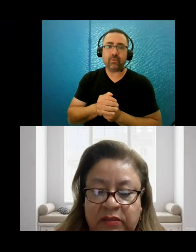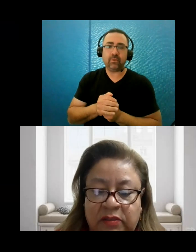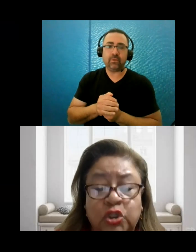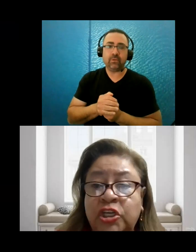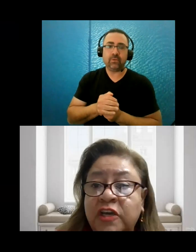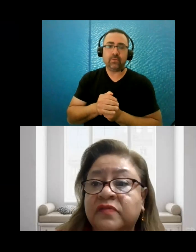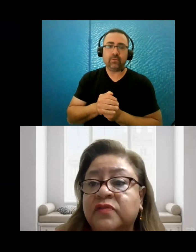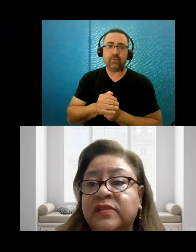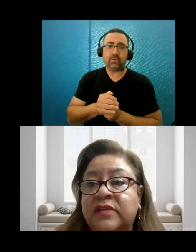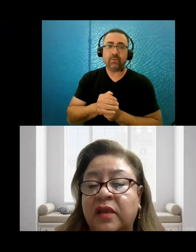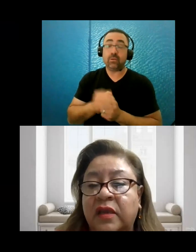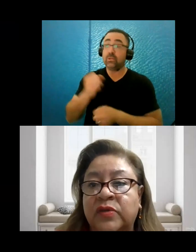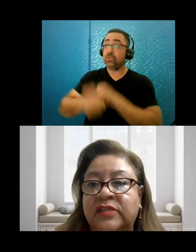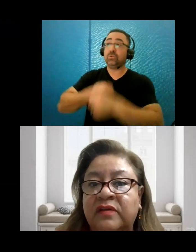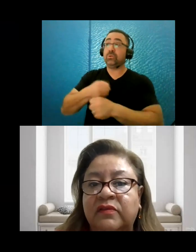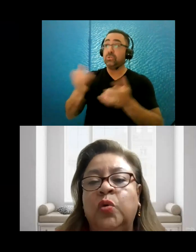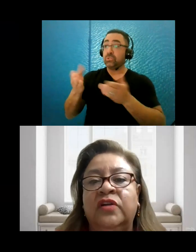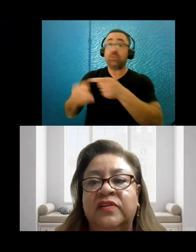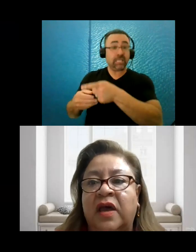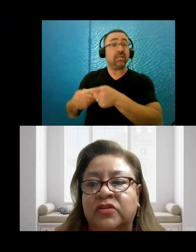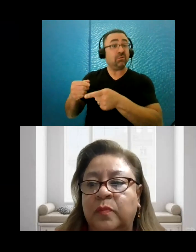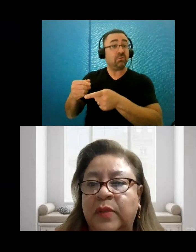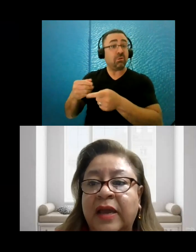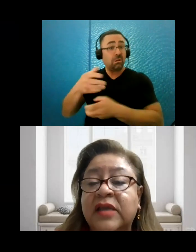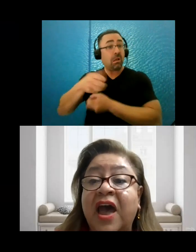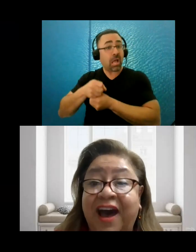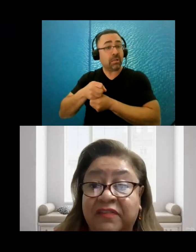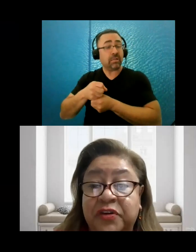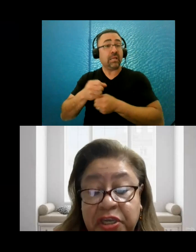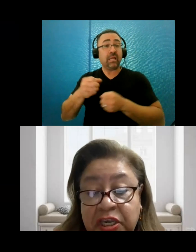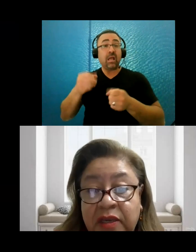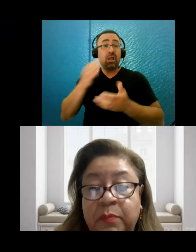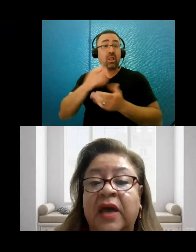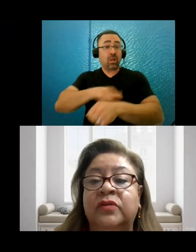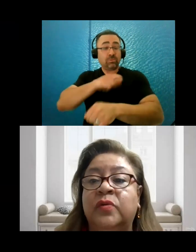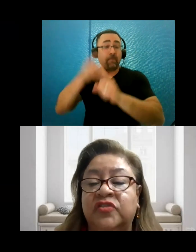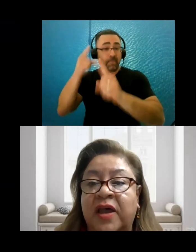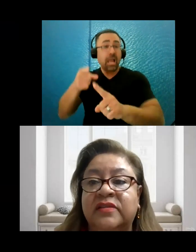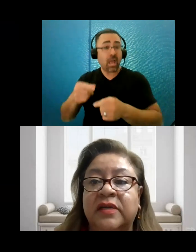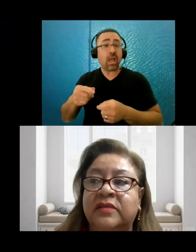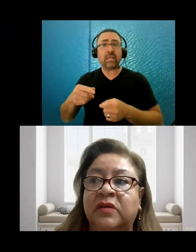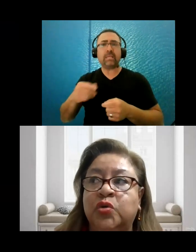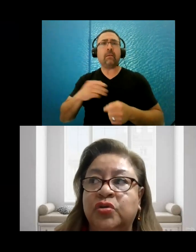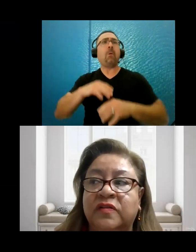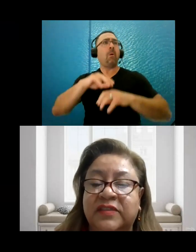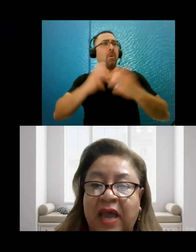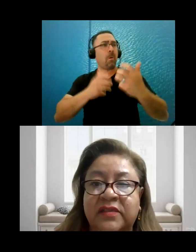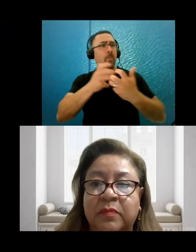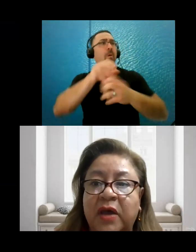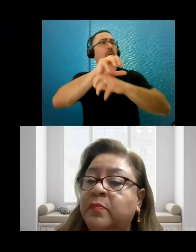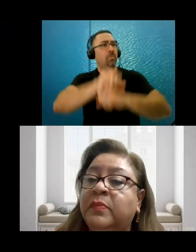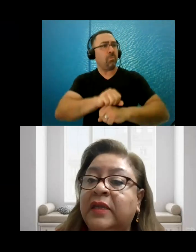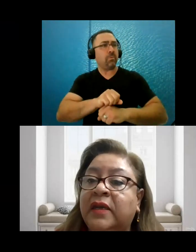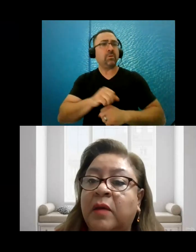the year of services that he received, one of his action plan, after he began to adjust his emotional